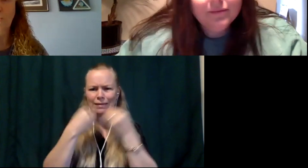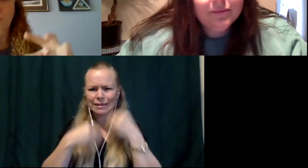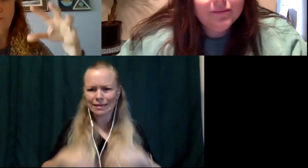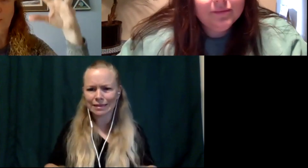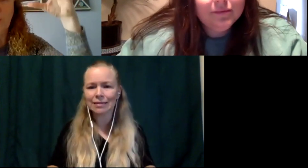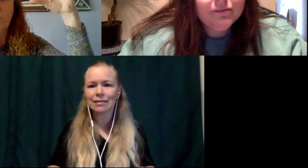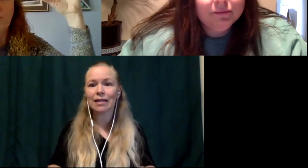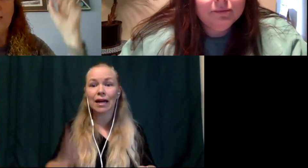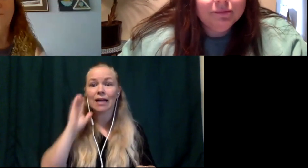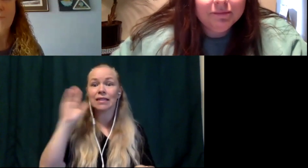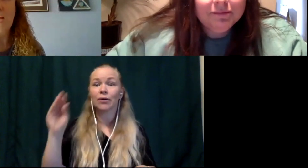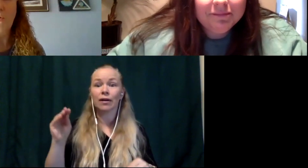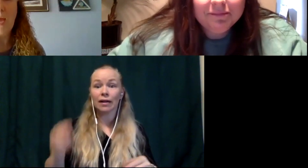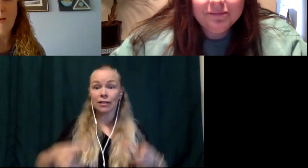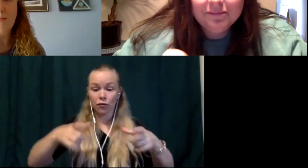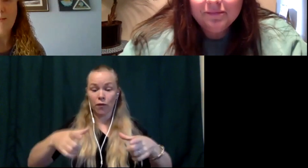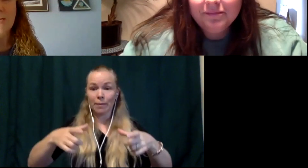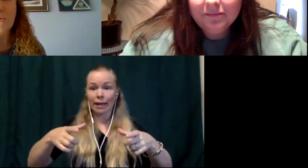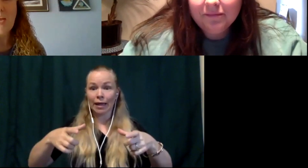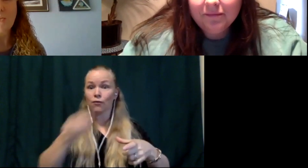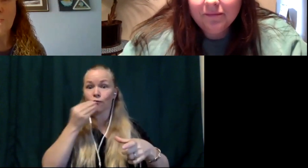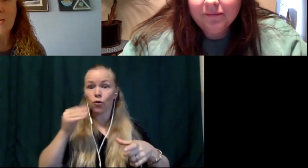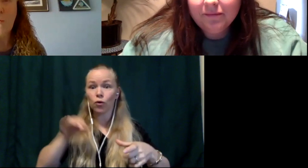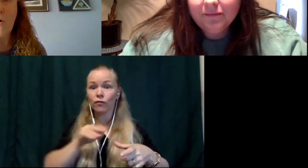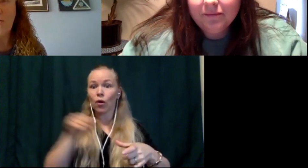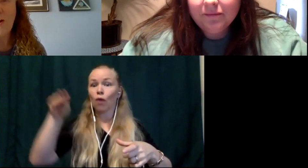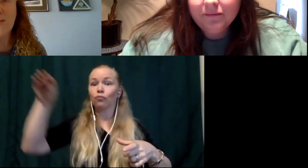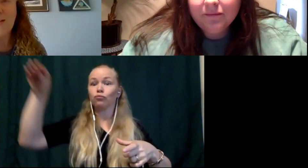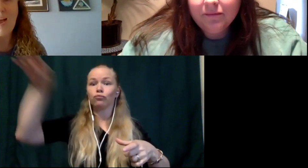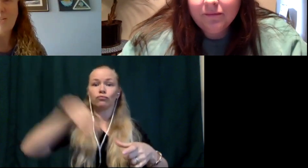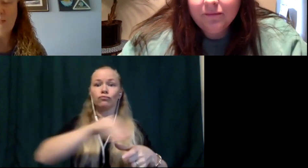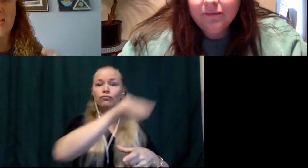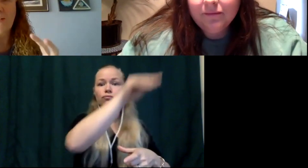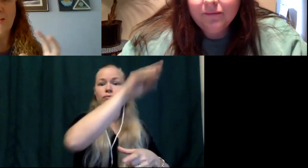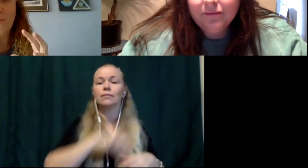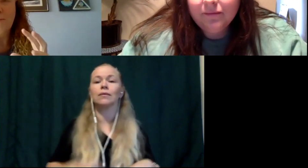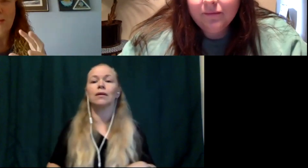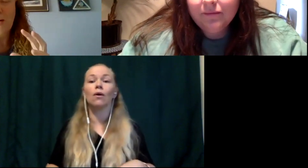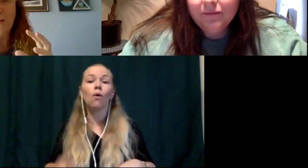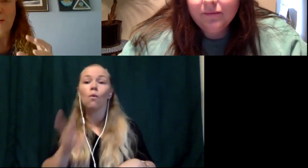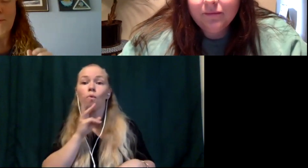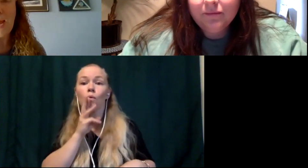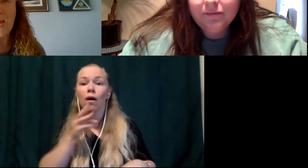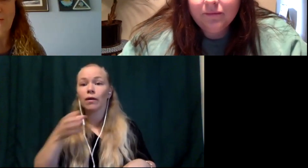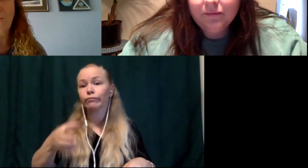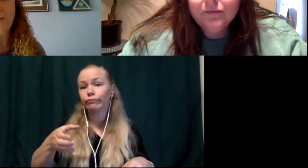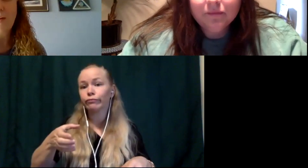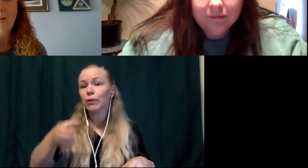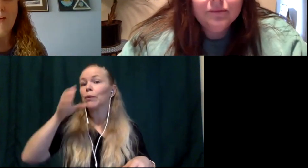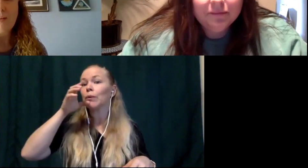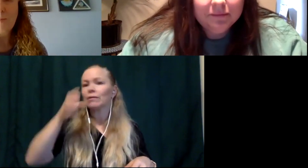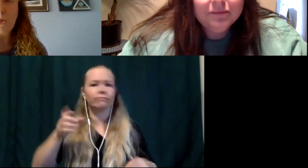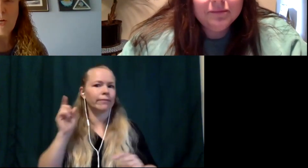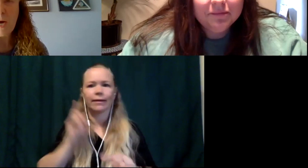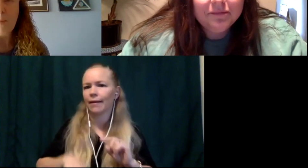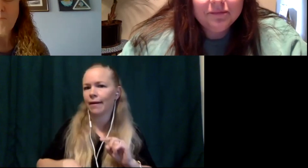things will just float off your plate. And you can't drink water out of a glass. You have to have it in a little bag or